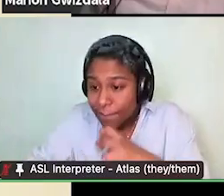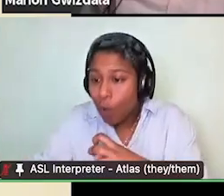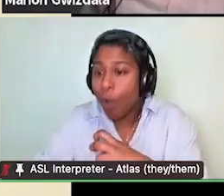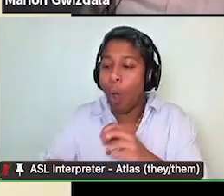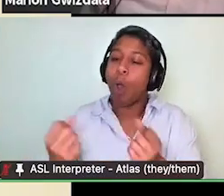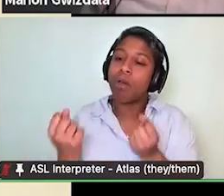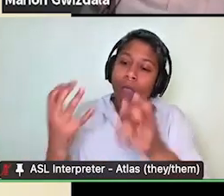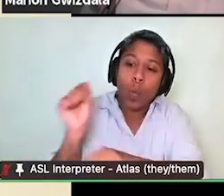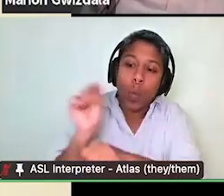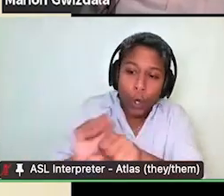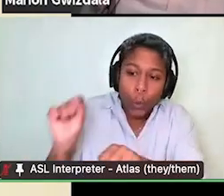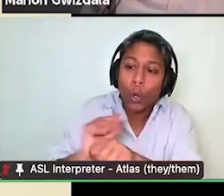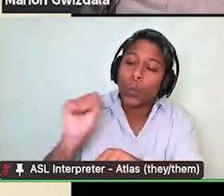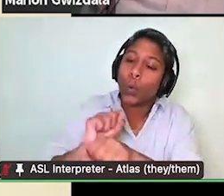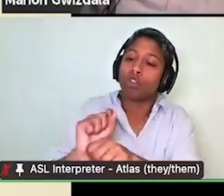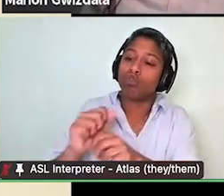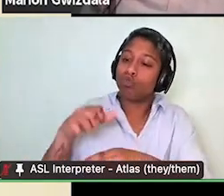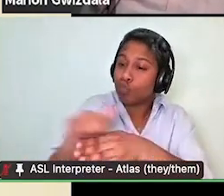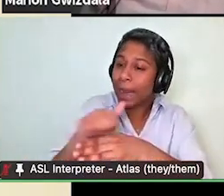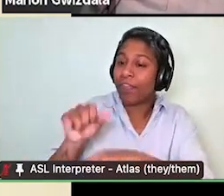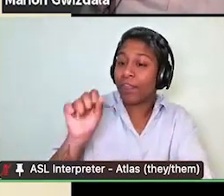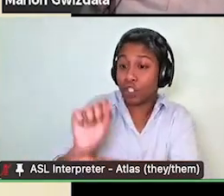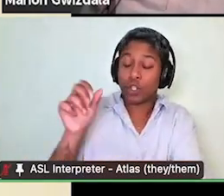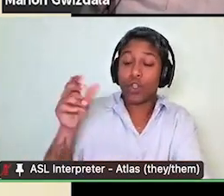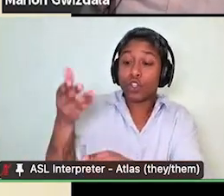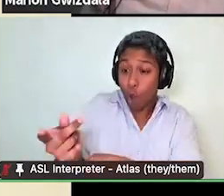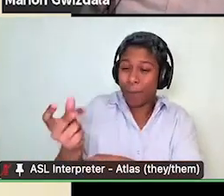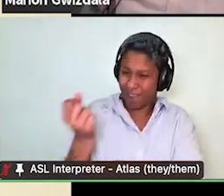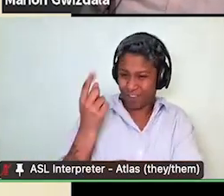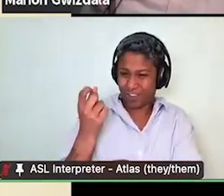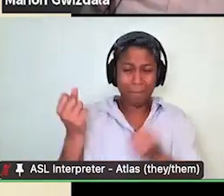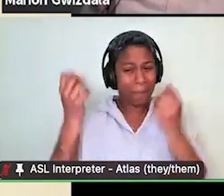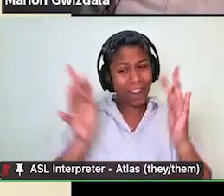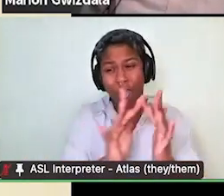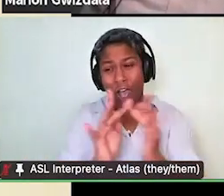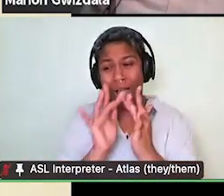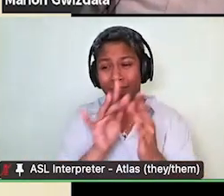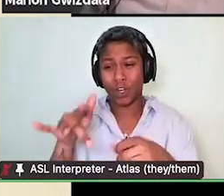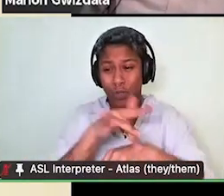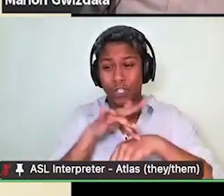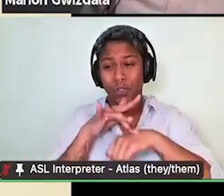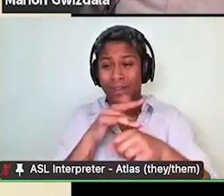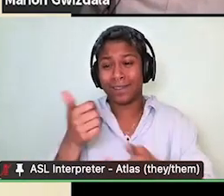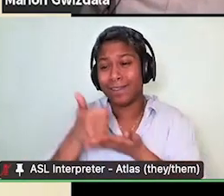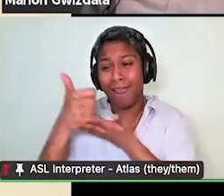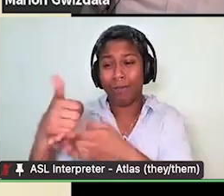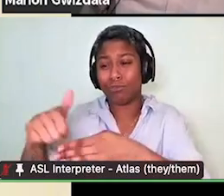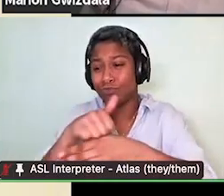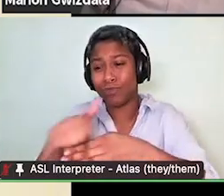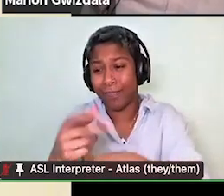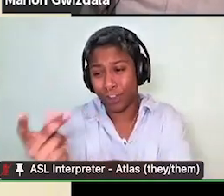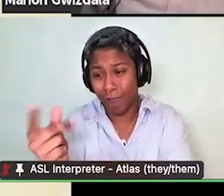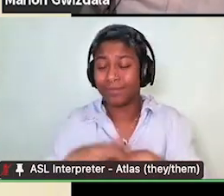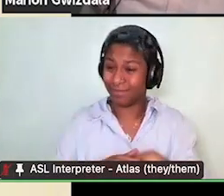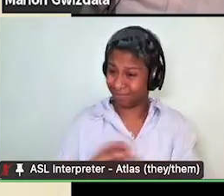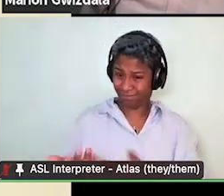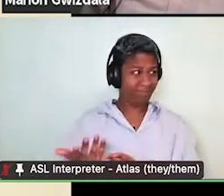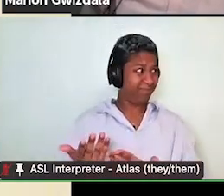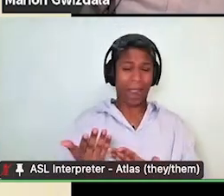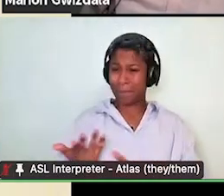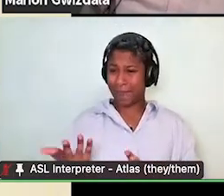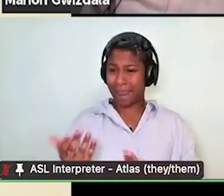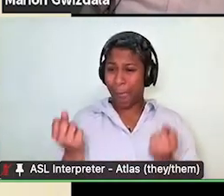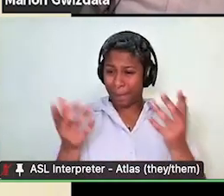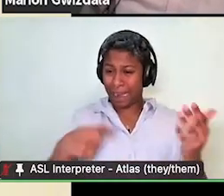to help people do that. Think of this, how many of us have trained our dogs to fetch. You throw a ball, the dog